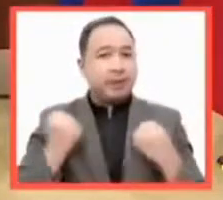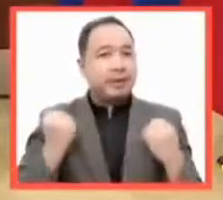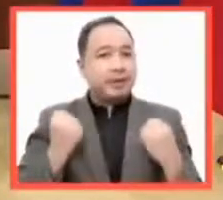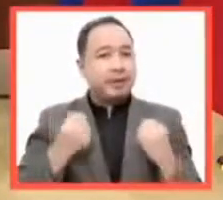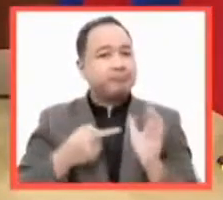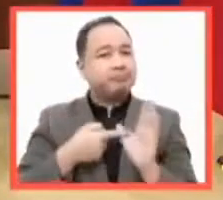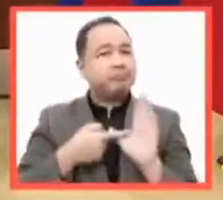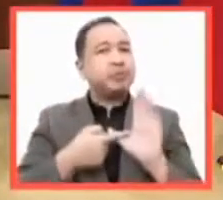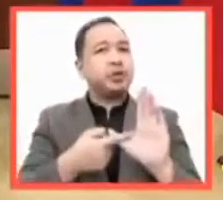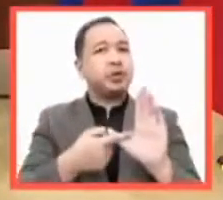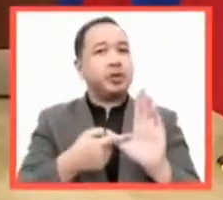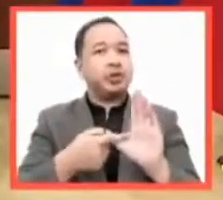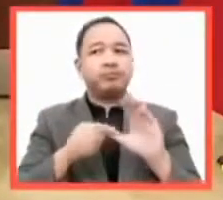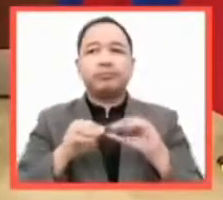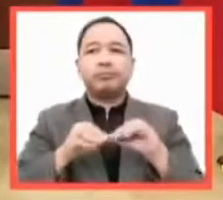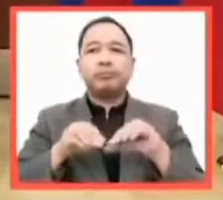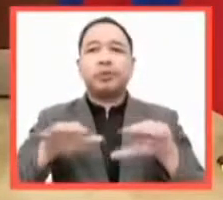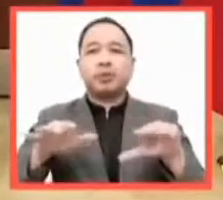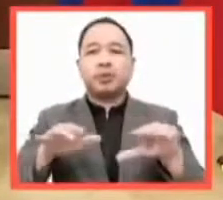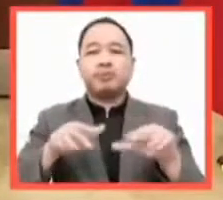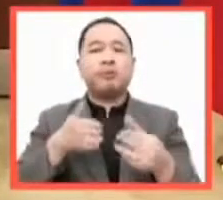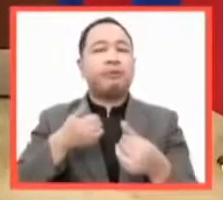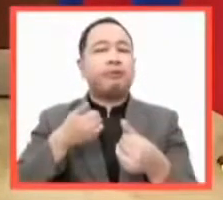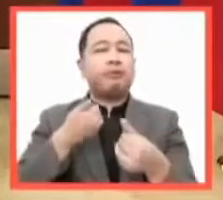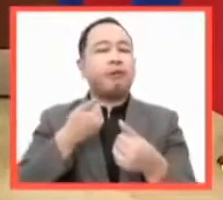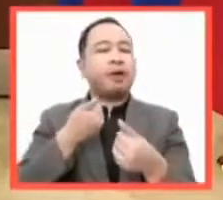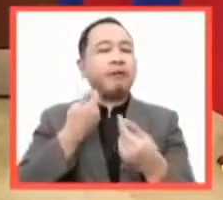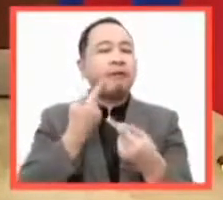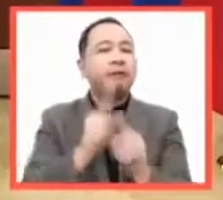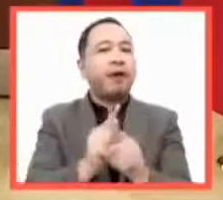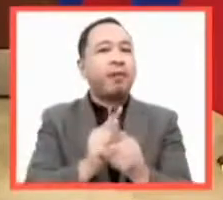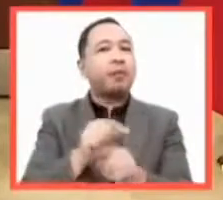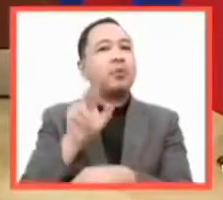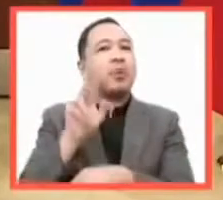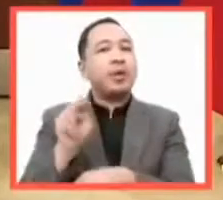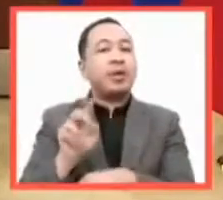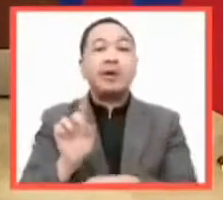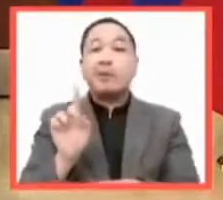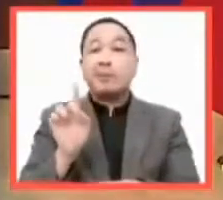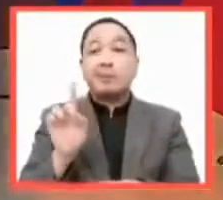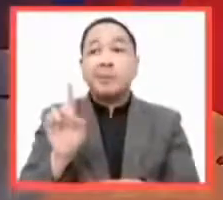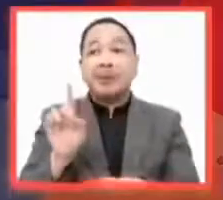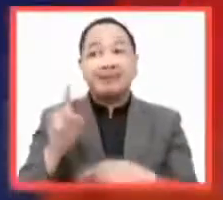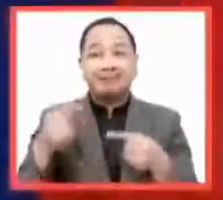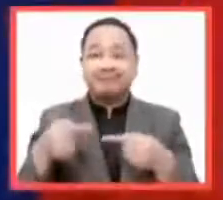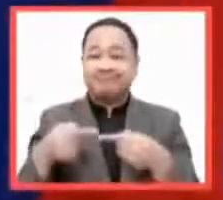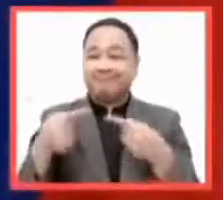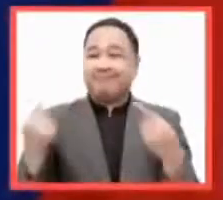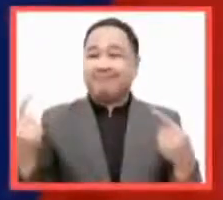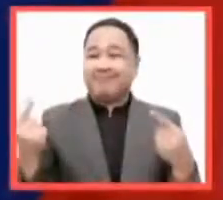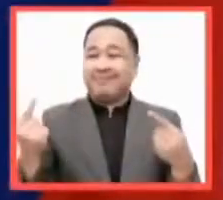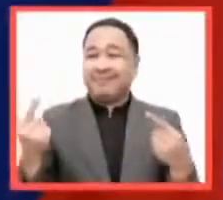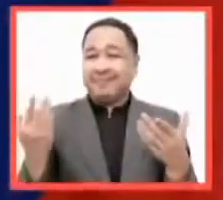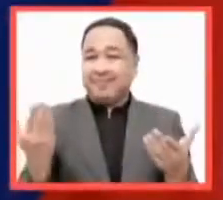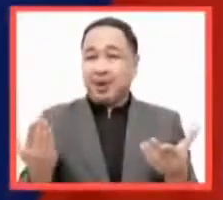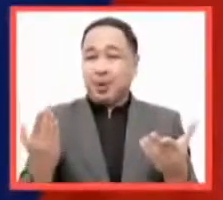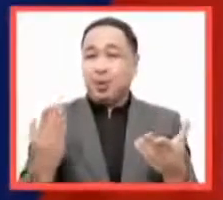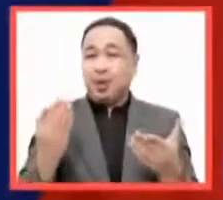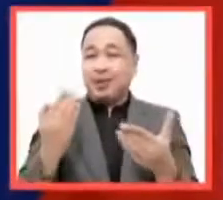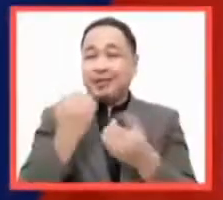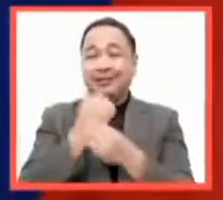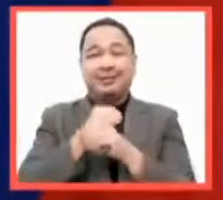transparency are concepts that reverberate in the halls of the UN. But